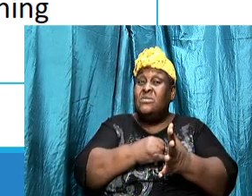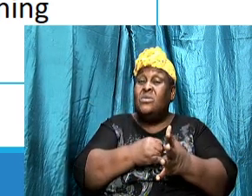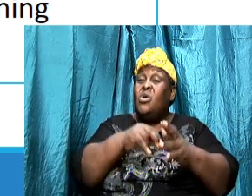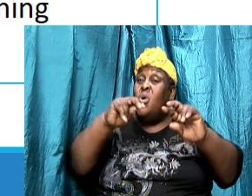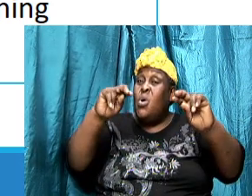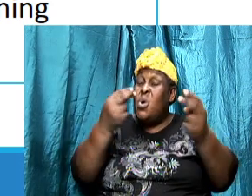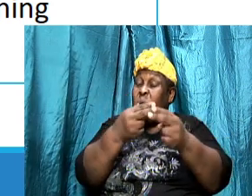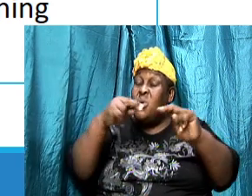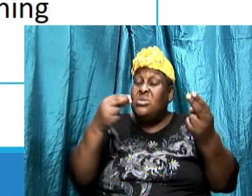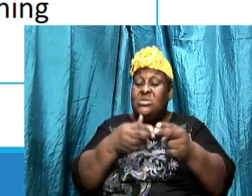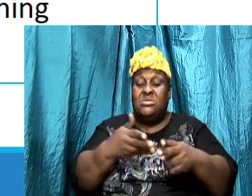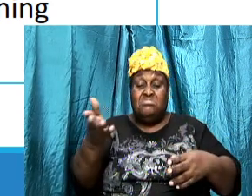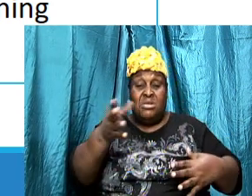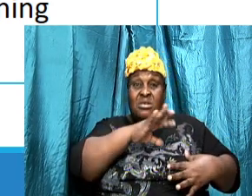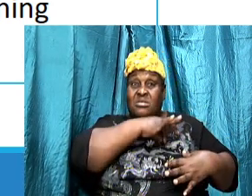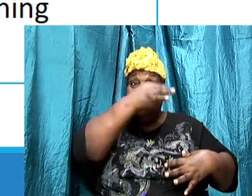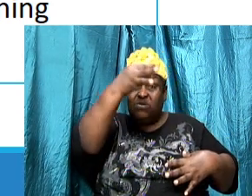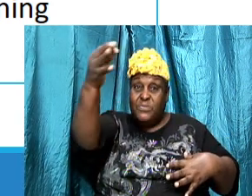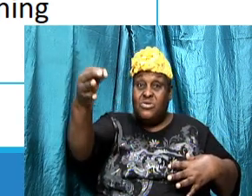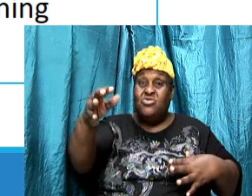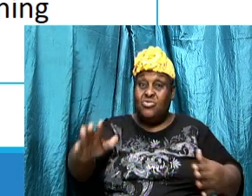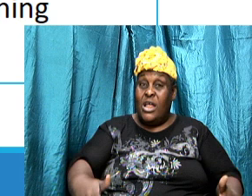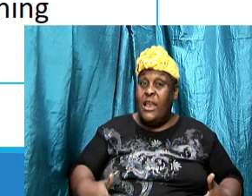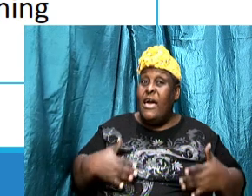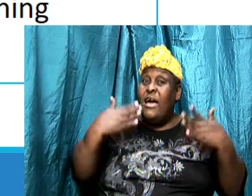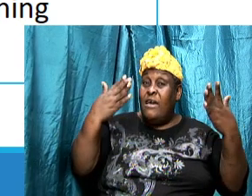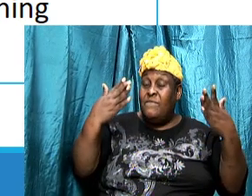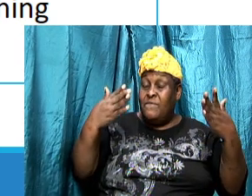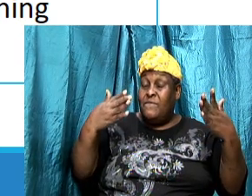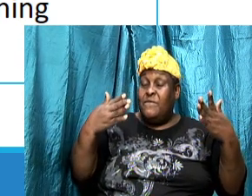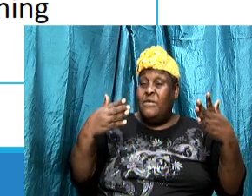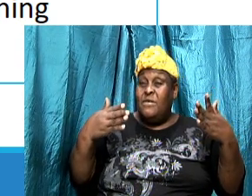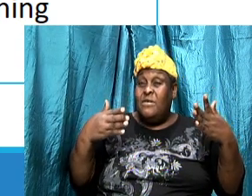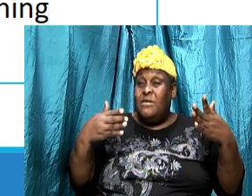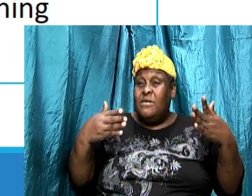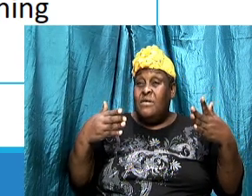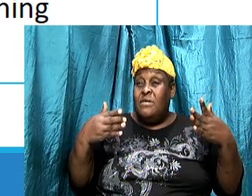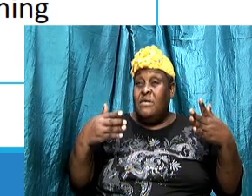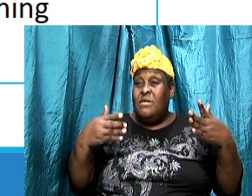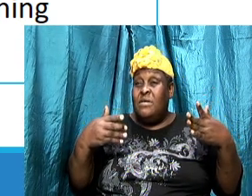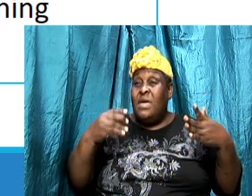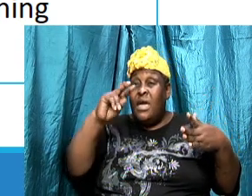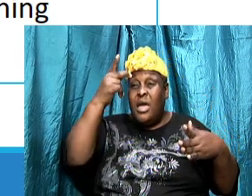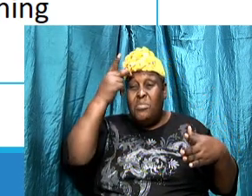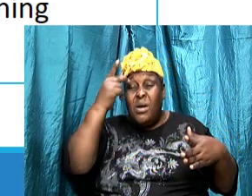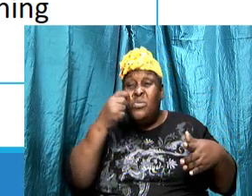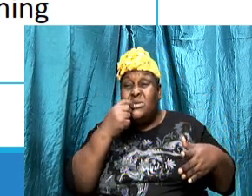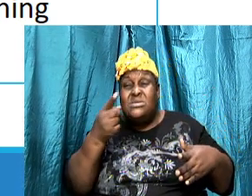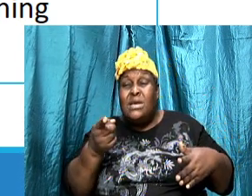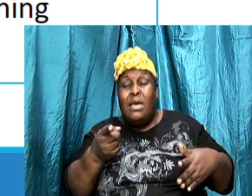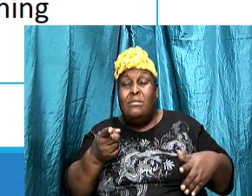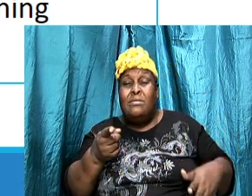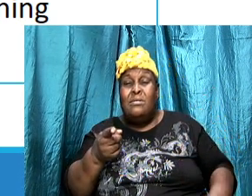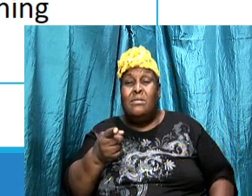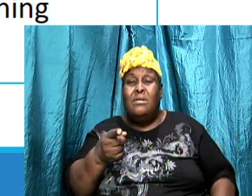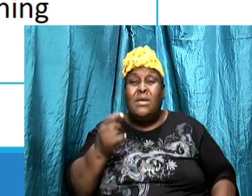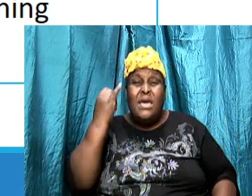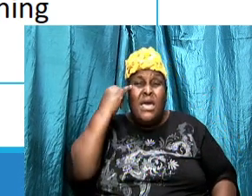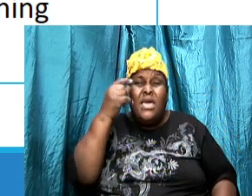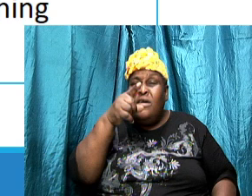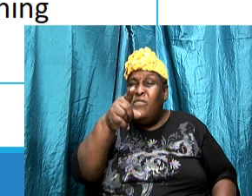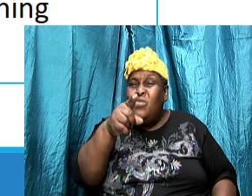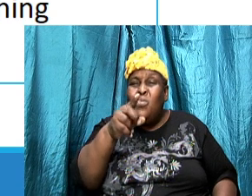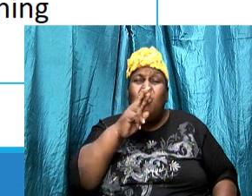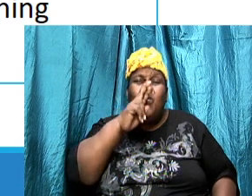their spirituality. You know, it was affecting their walk with God. And Paul was saying to them, look here, if you really